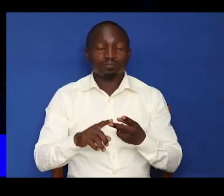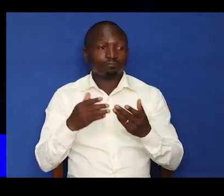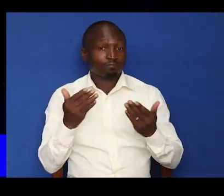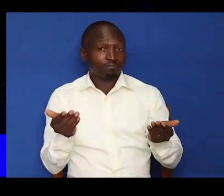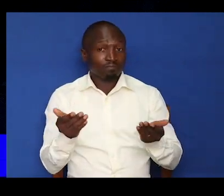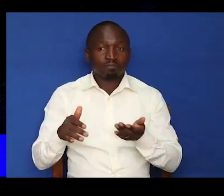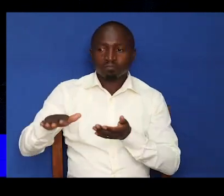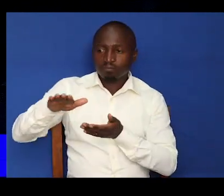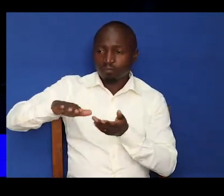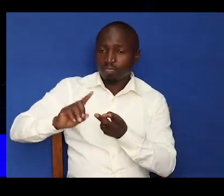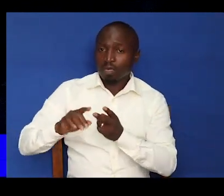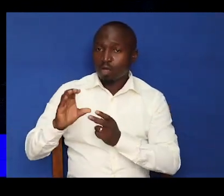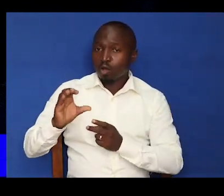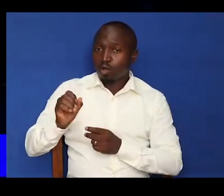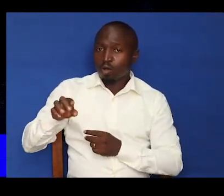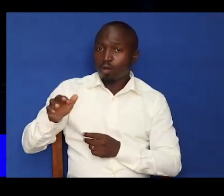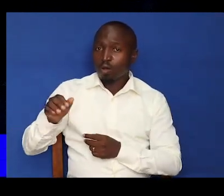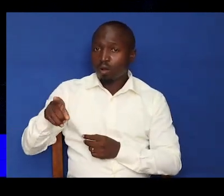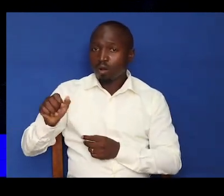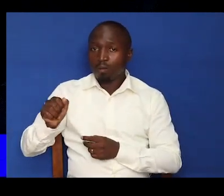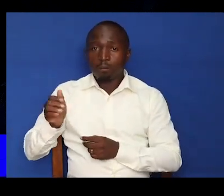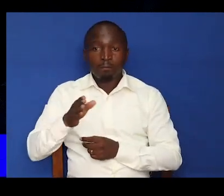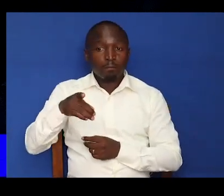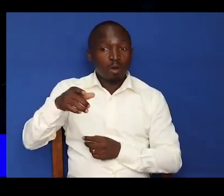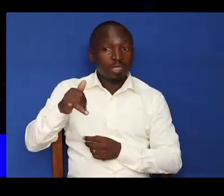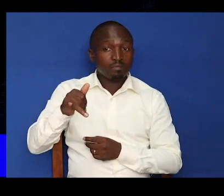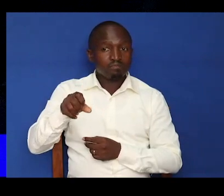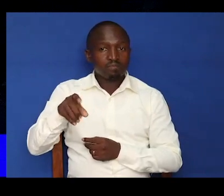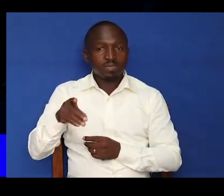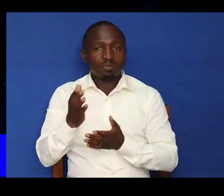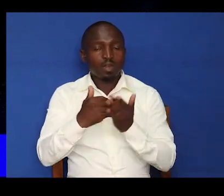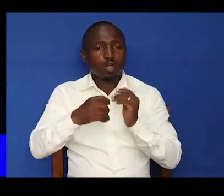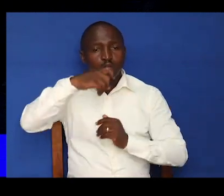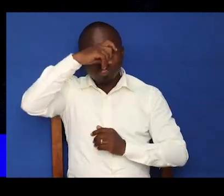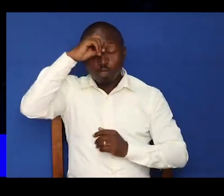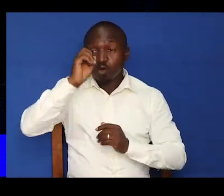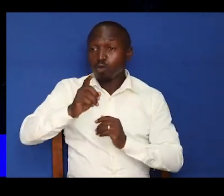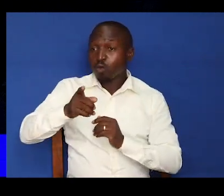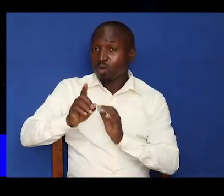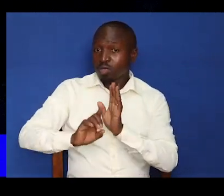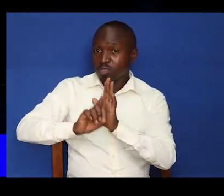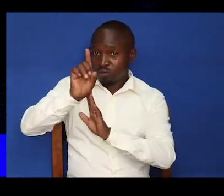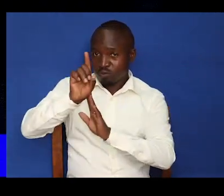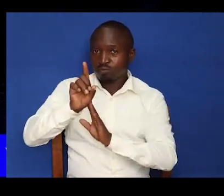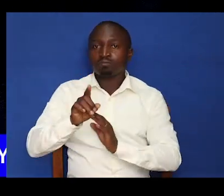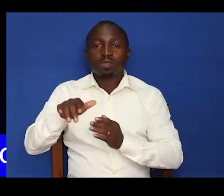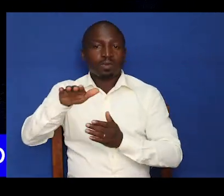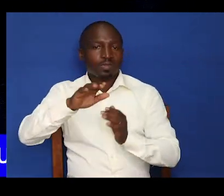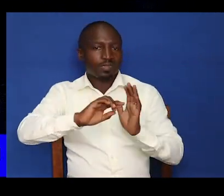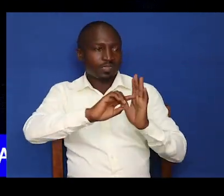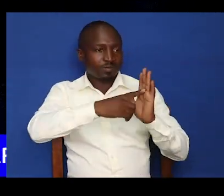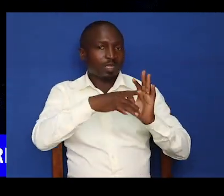coral polyps make life. Now, coral polyps make life where temperature high. Therefore, high temperature is one of the